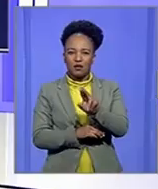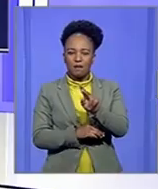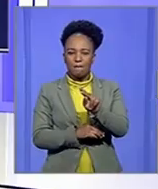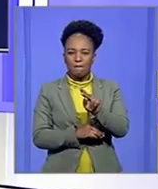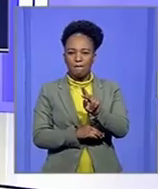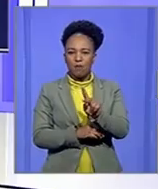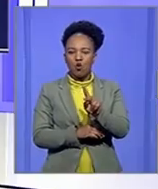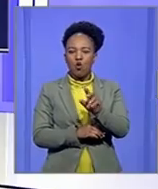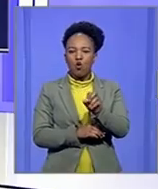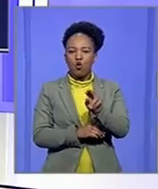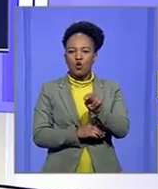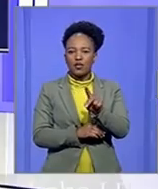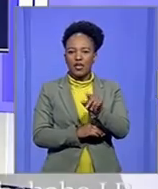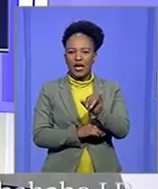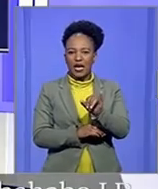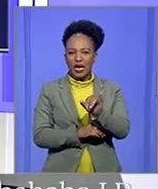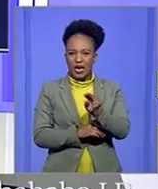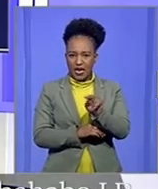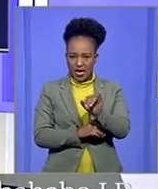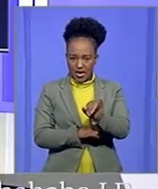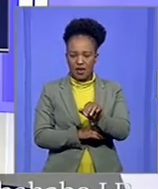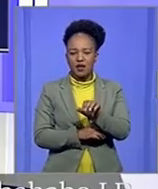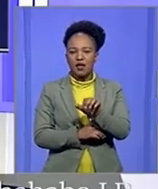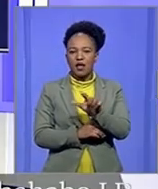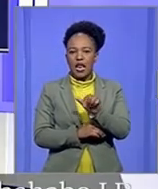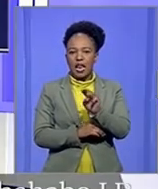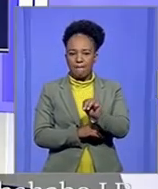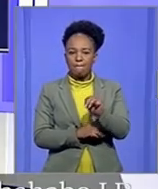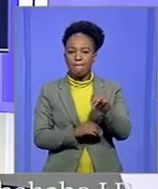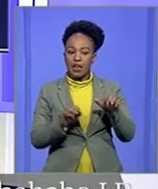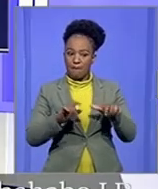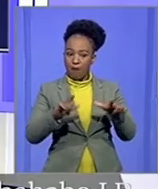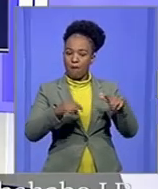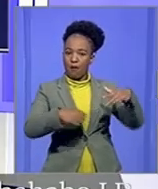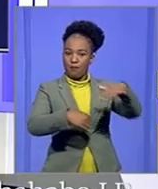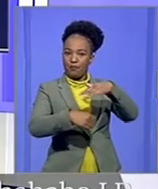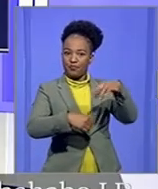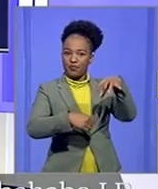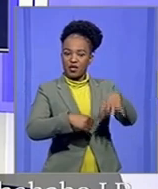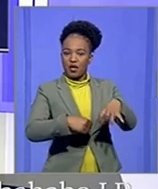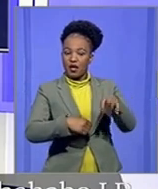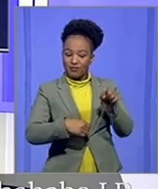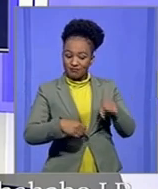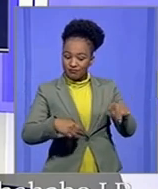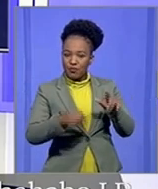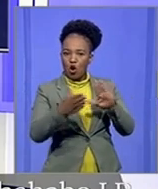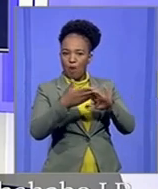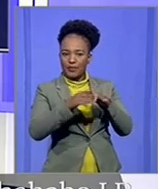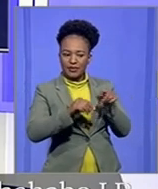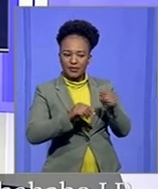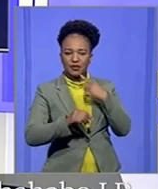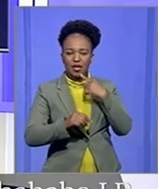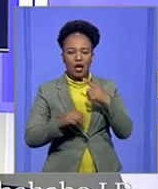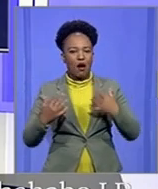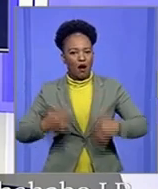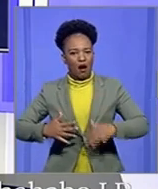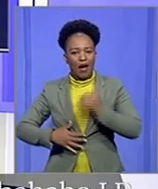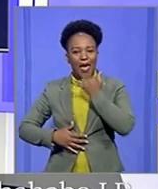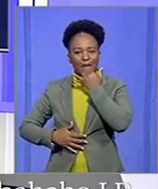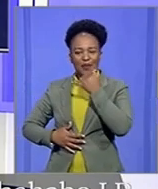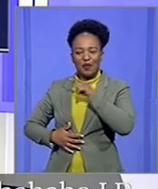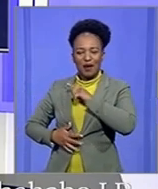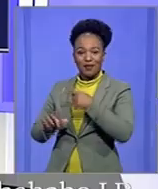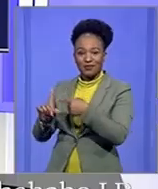Mokondeni e leng profenseng ya Limpopo ba re ba thabile haholo ka mora hore thatohatsi ya bona Makhadzi a hape kgau ya